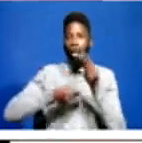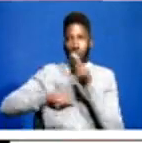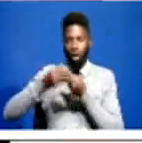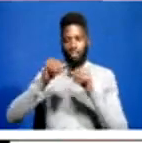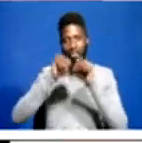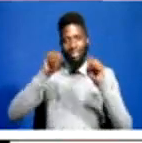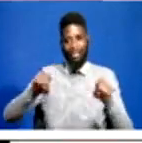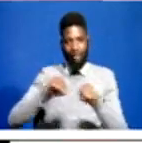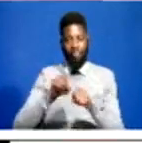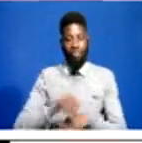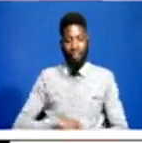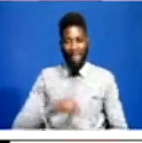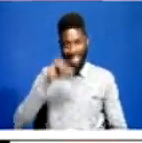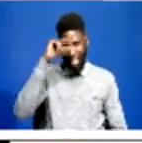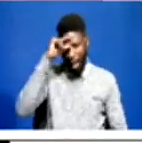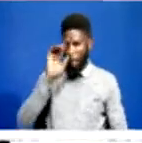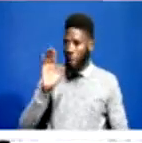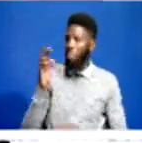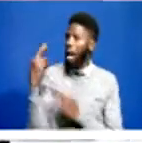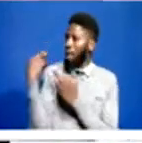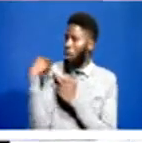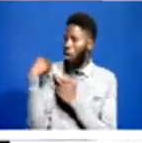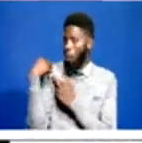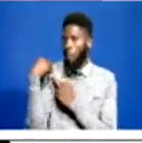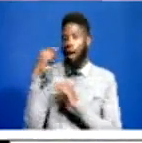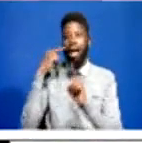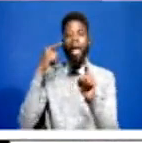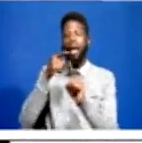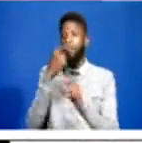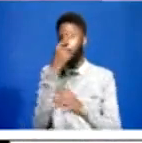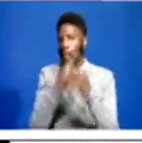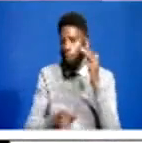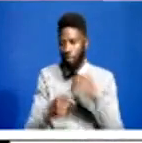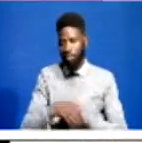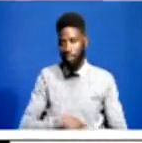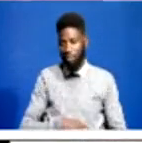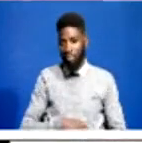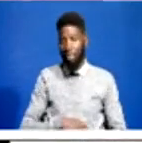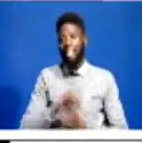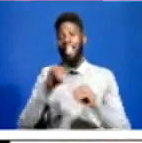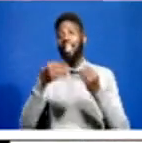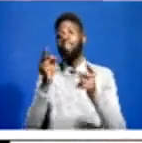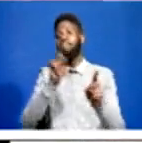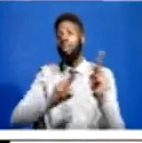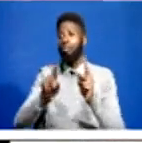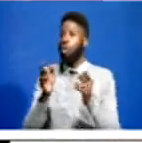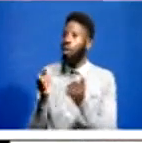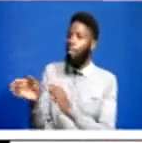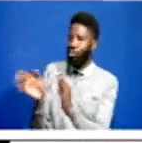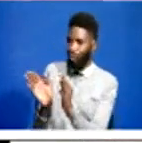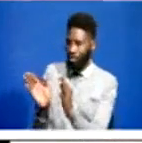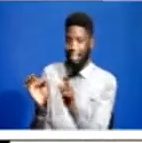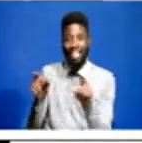The duty of government to its citizens is to open doors of opportunity on one hand and to